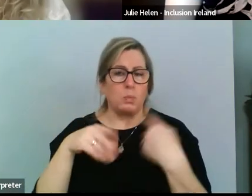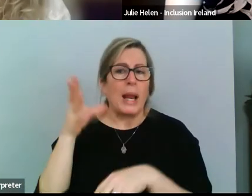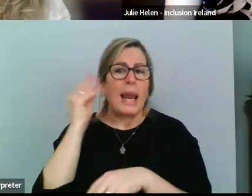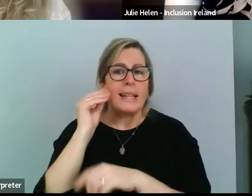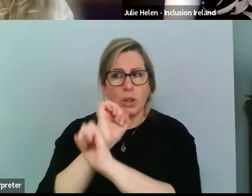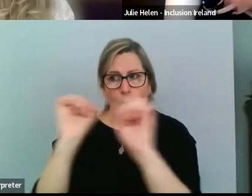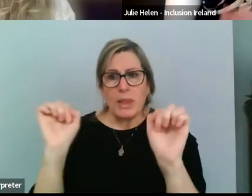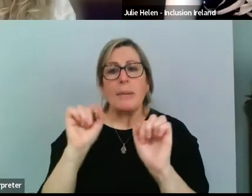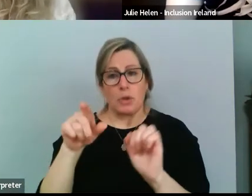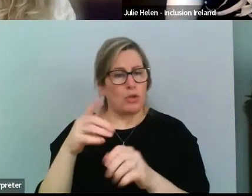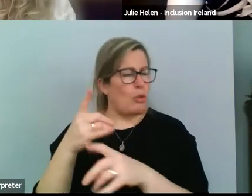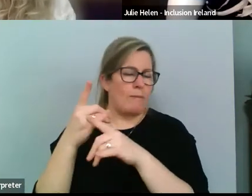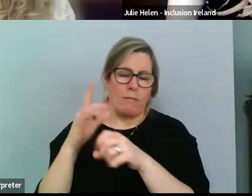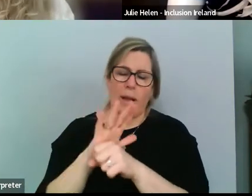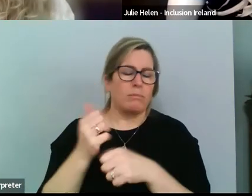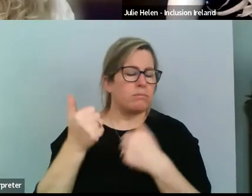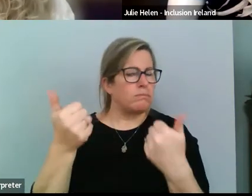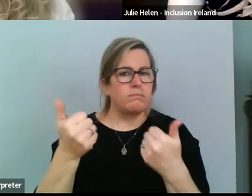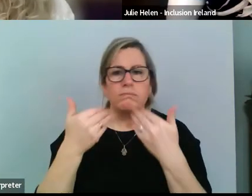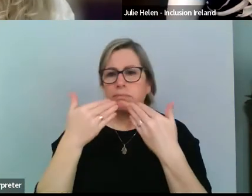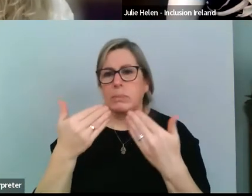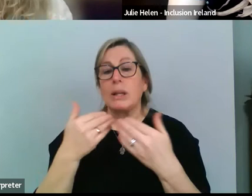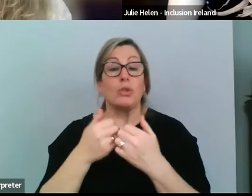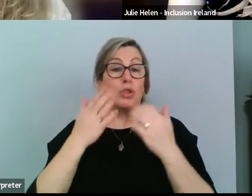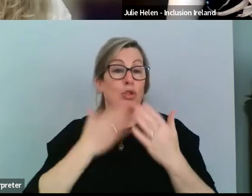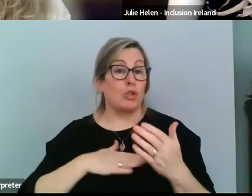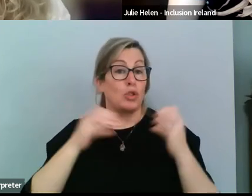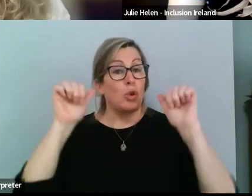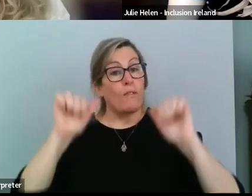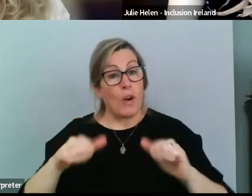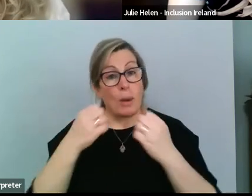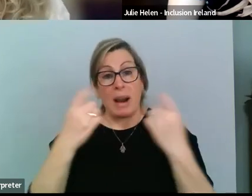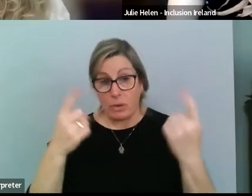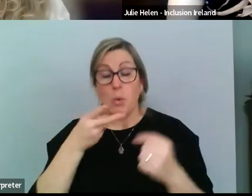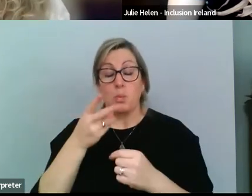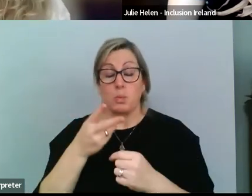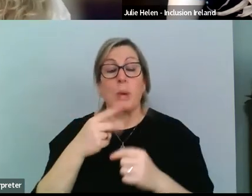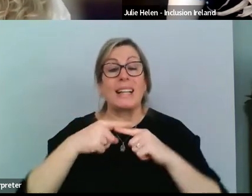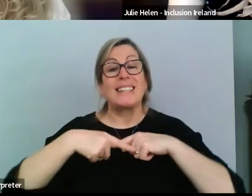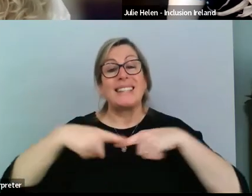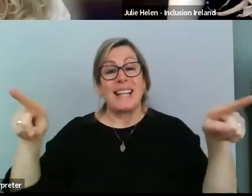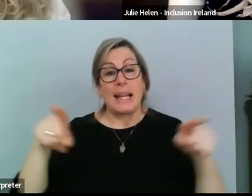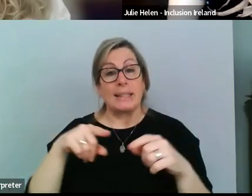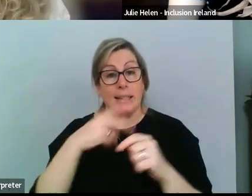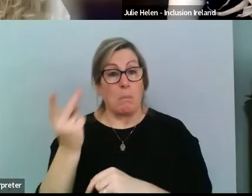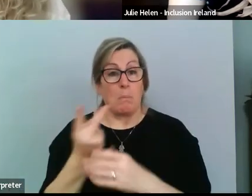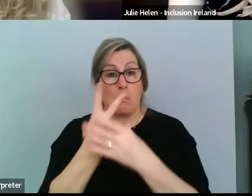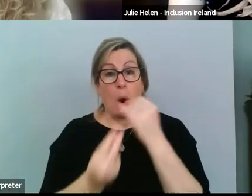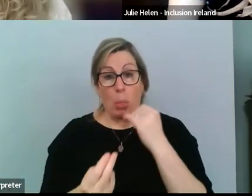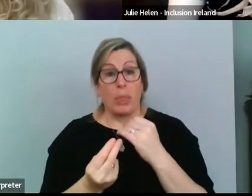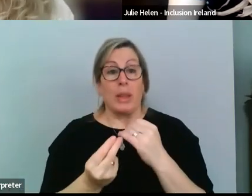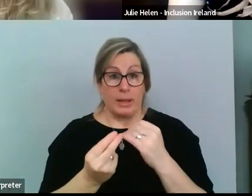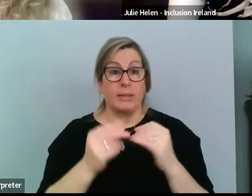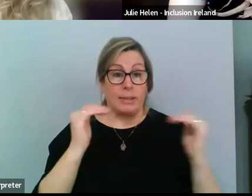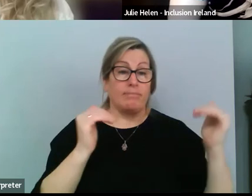with that. And just to confirm to everybody attending, we will be sending around both versions of the guides to everybody who's registered, so you'll